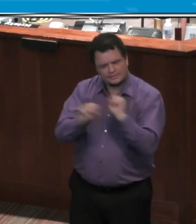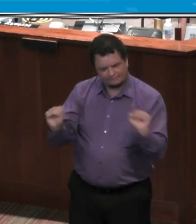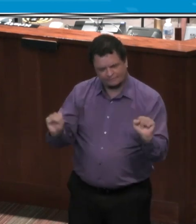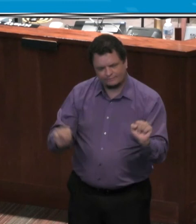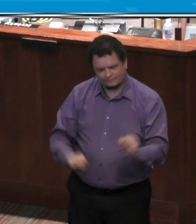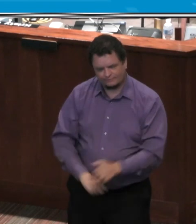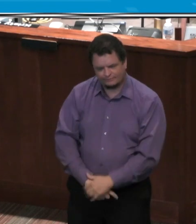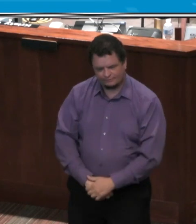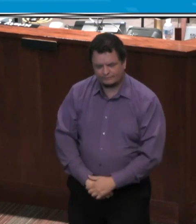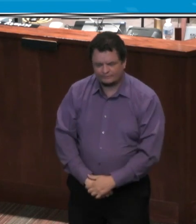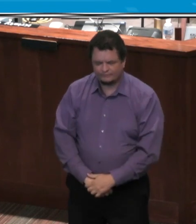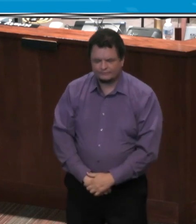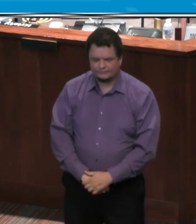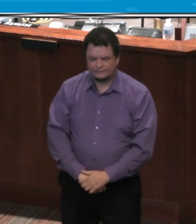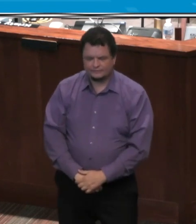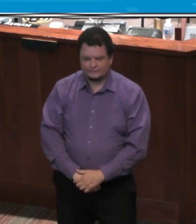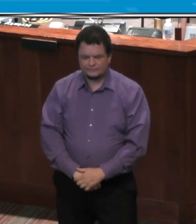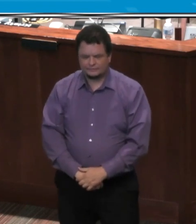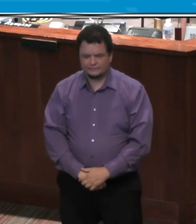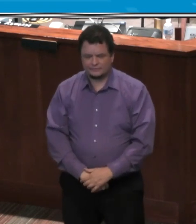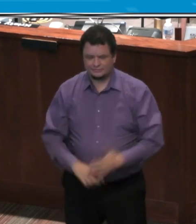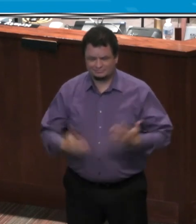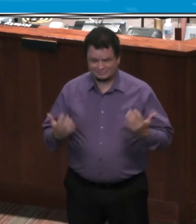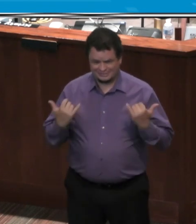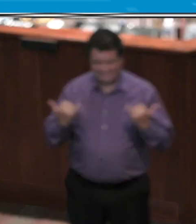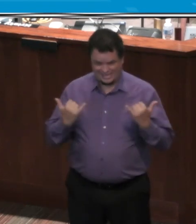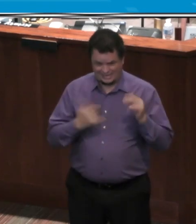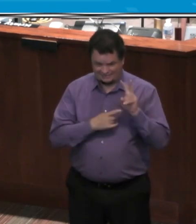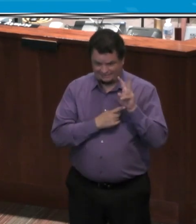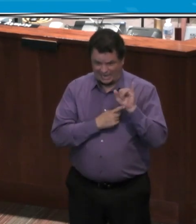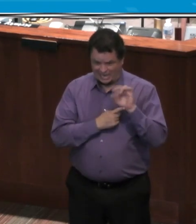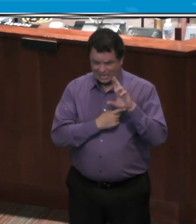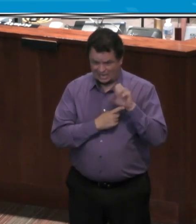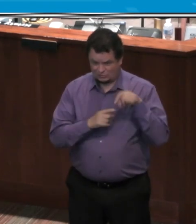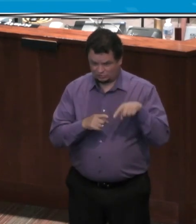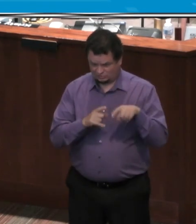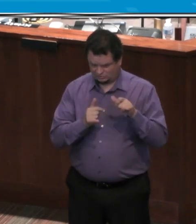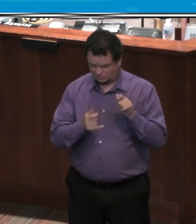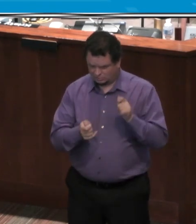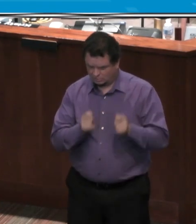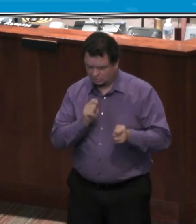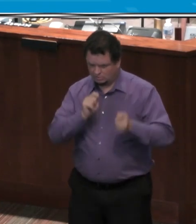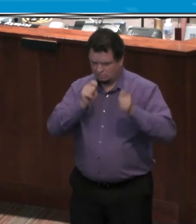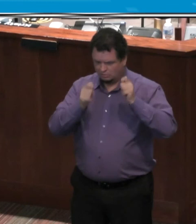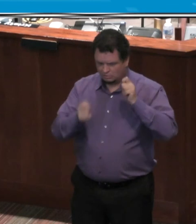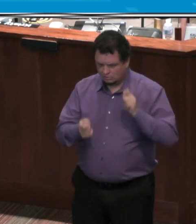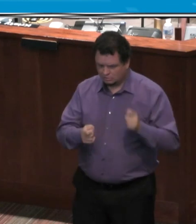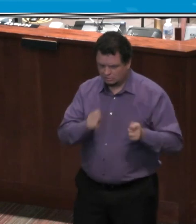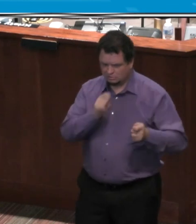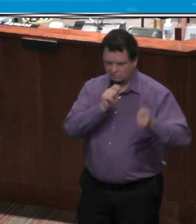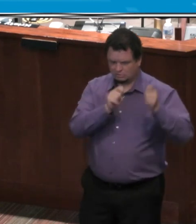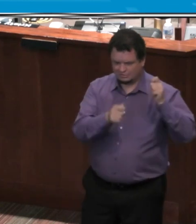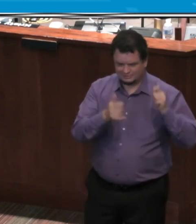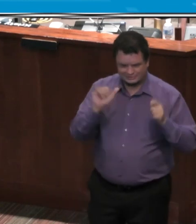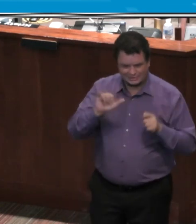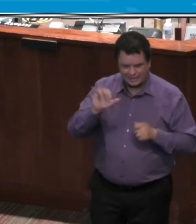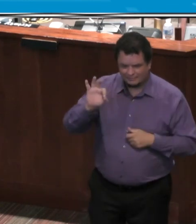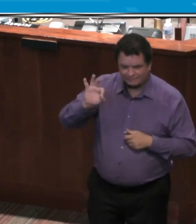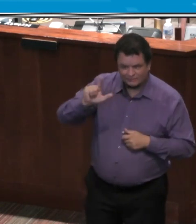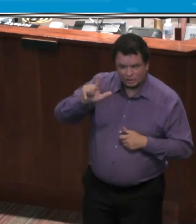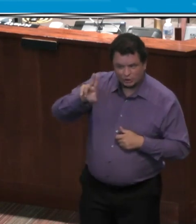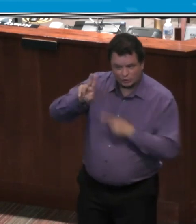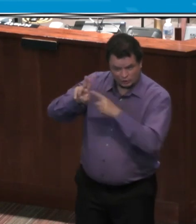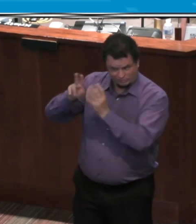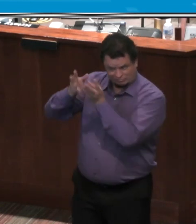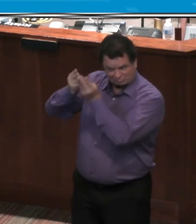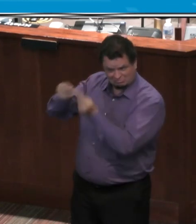It's going to keep mutating. It's going to keep generating just like the flu every year does. And as soon as we get around the idea of this virus is going